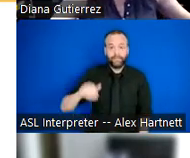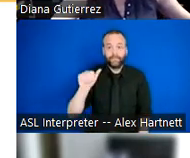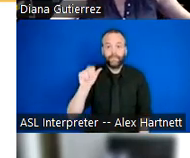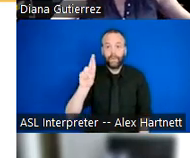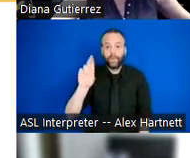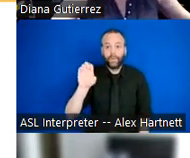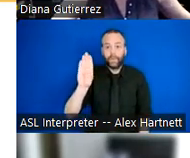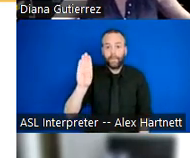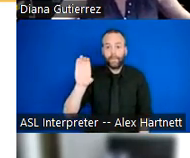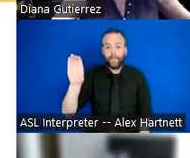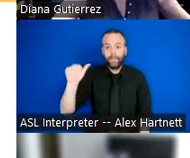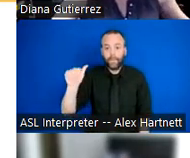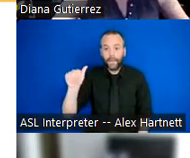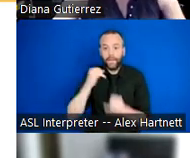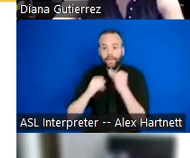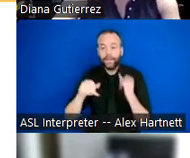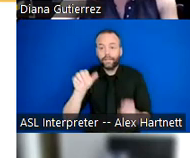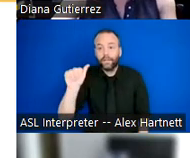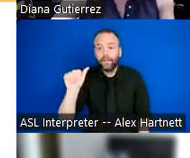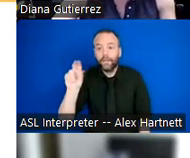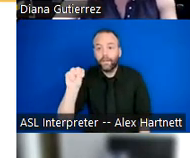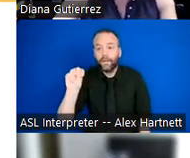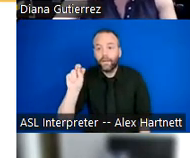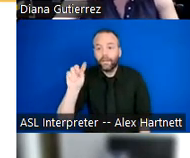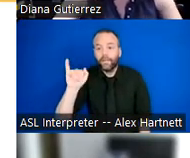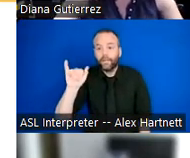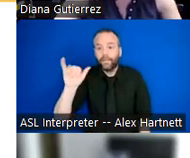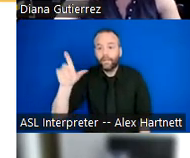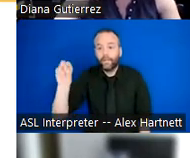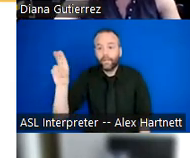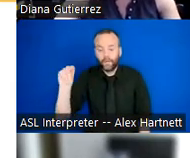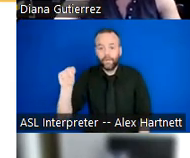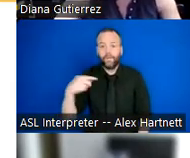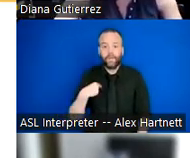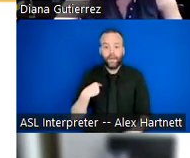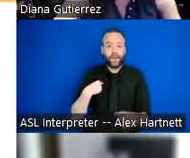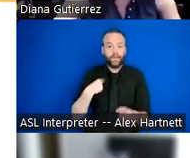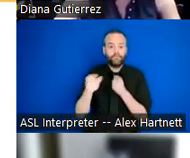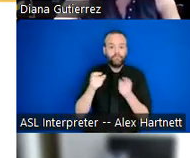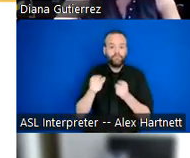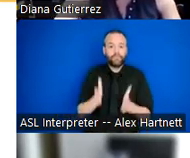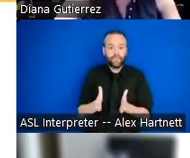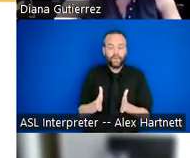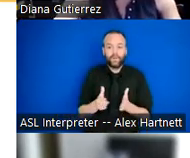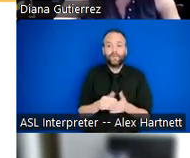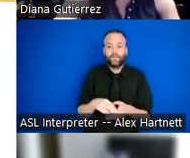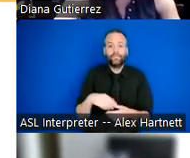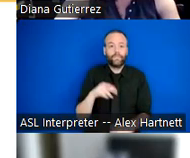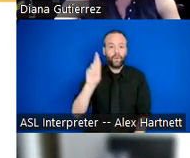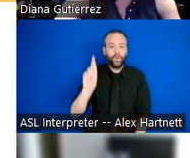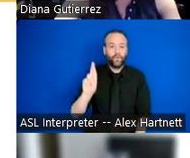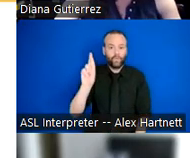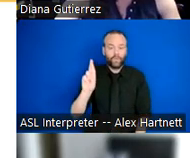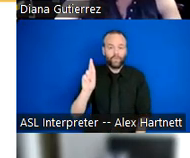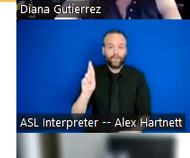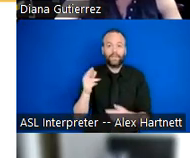program director with Injury Prevention Services here at Riverside University Health System Public Health. And I would